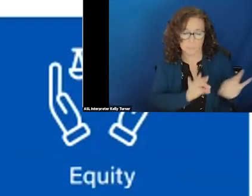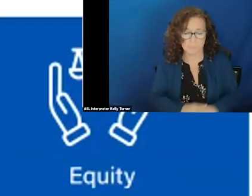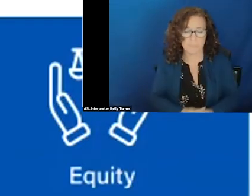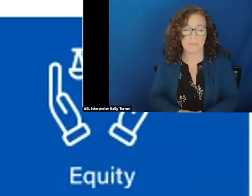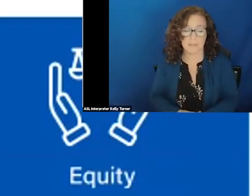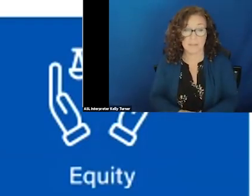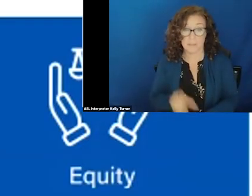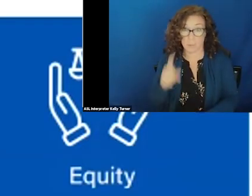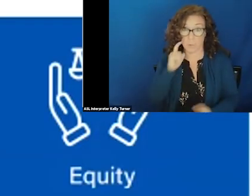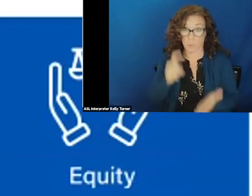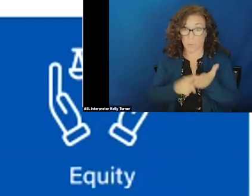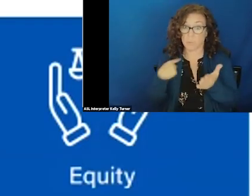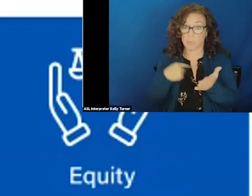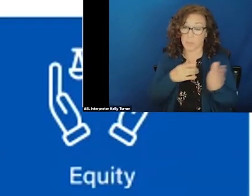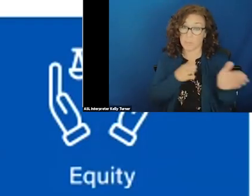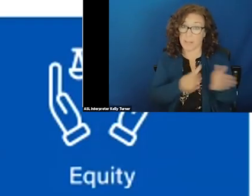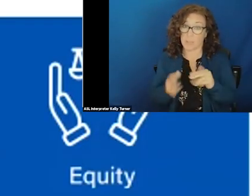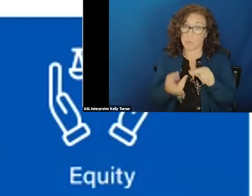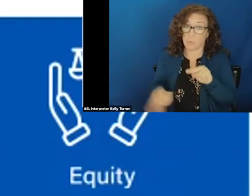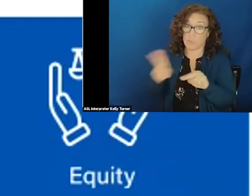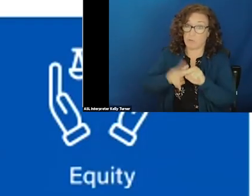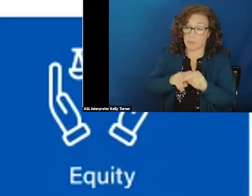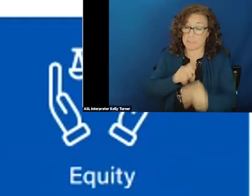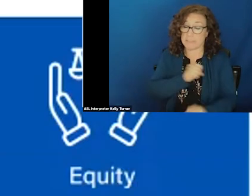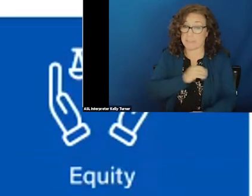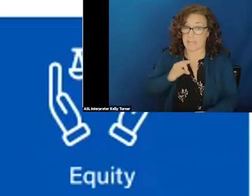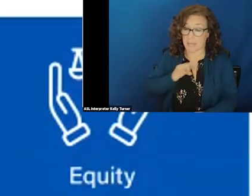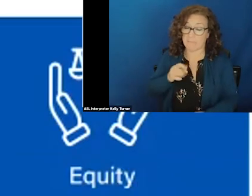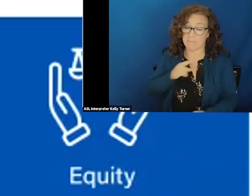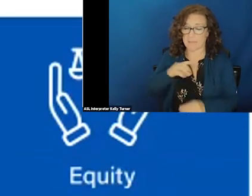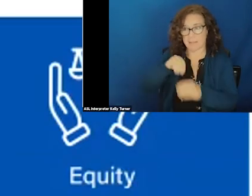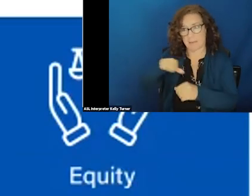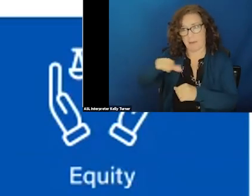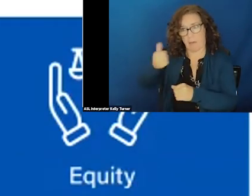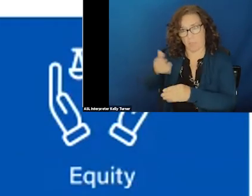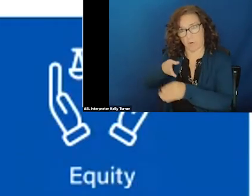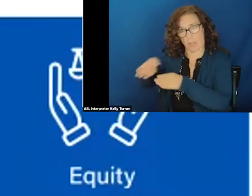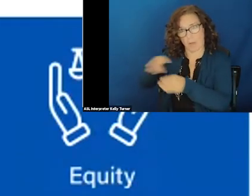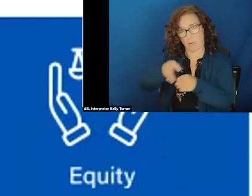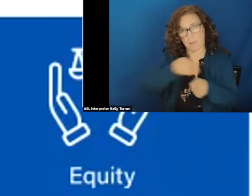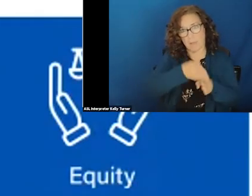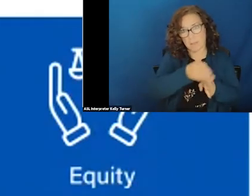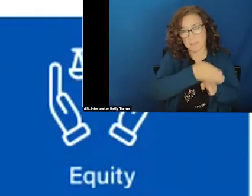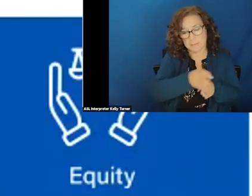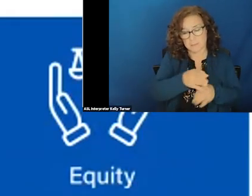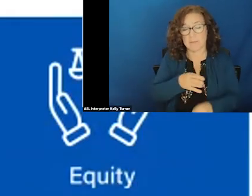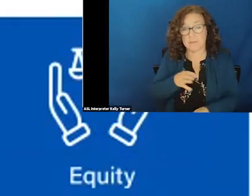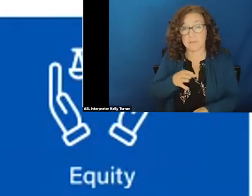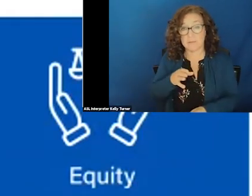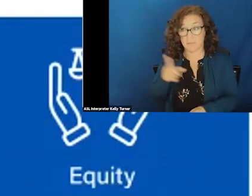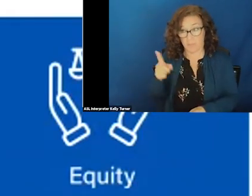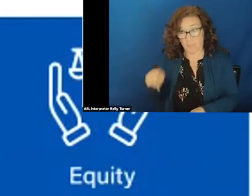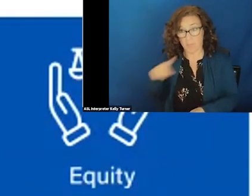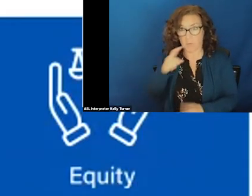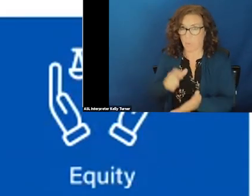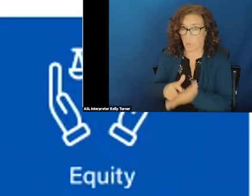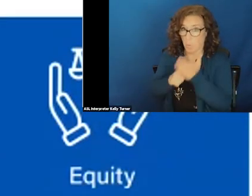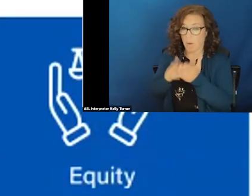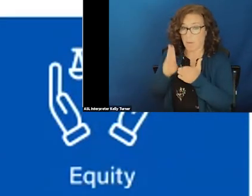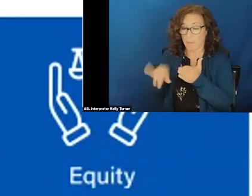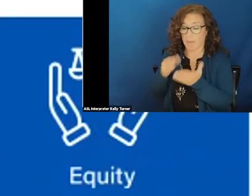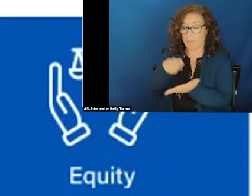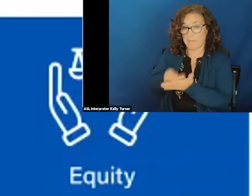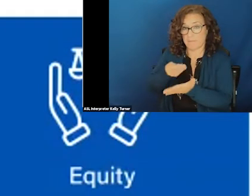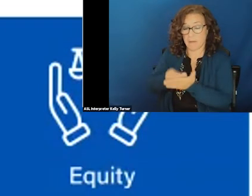are actually required by some of the funds, such as paraprofessionals and additional teachers,